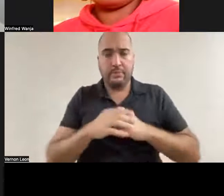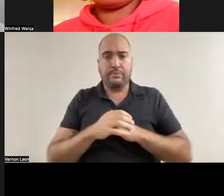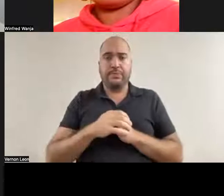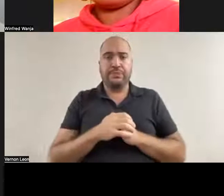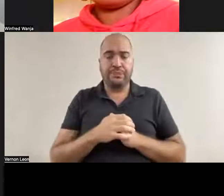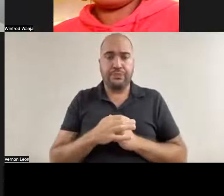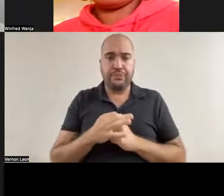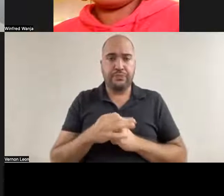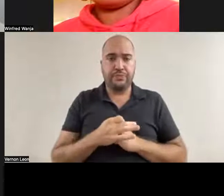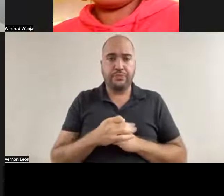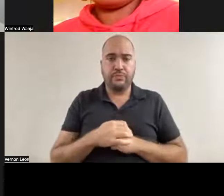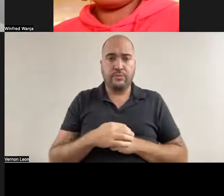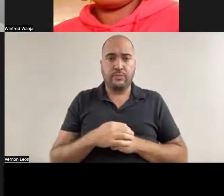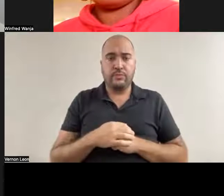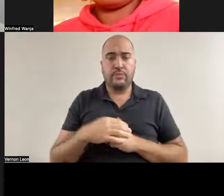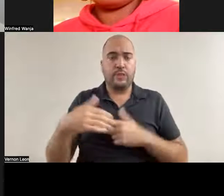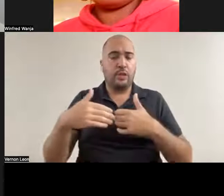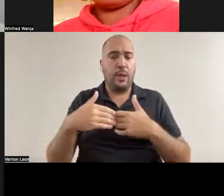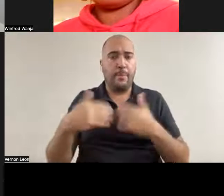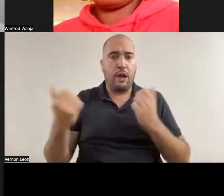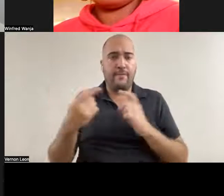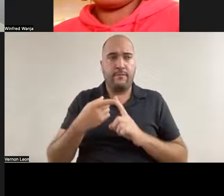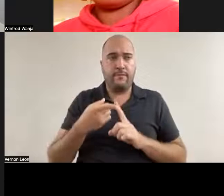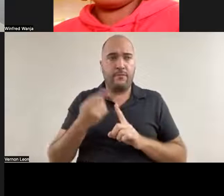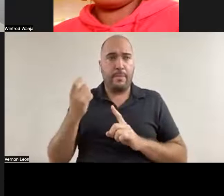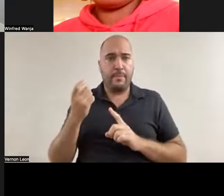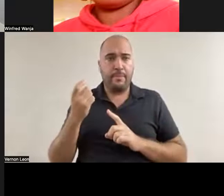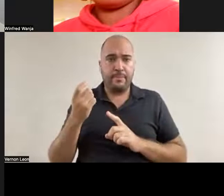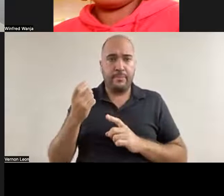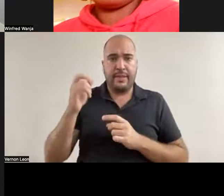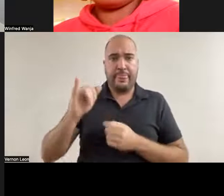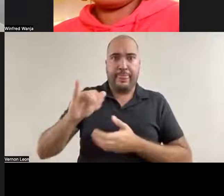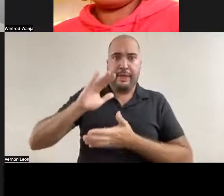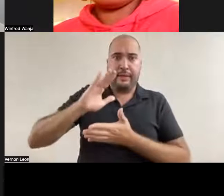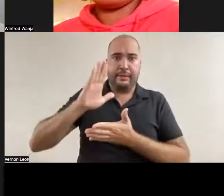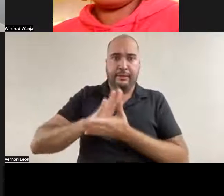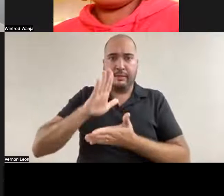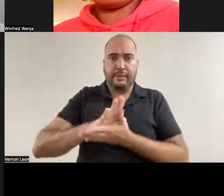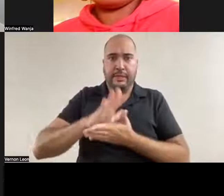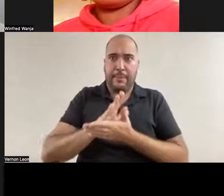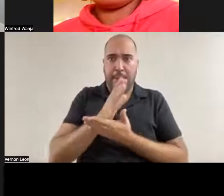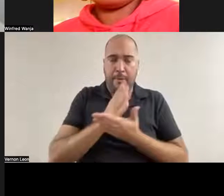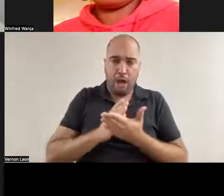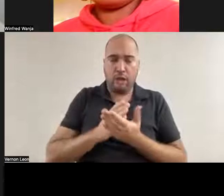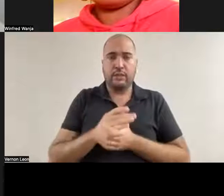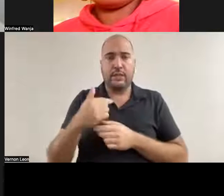And apart from the academic records, I'm also